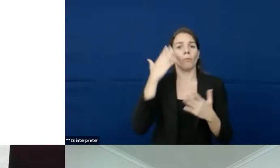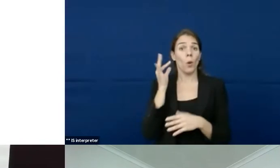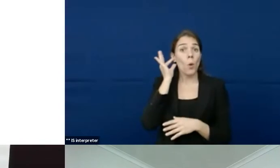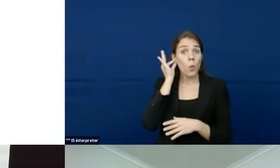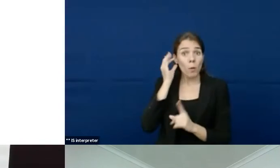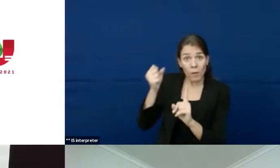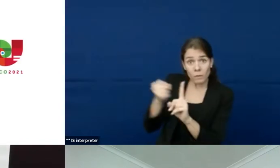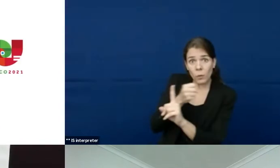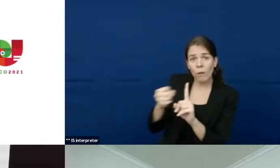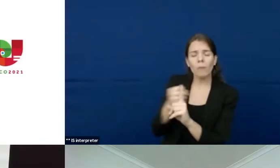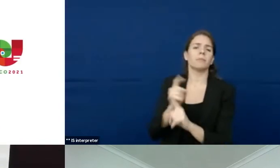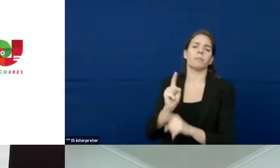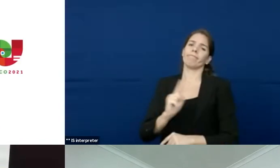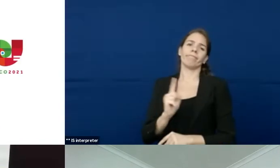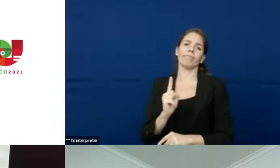not just standalone